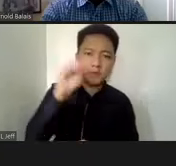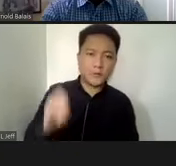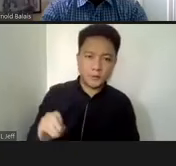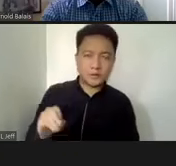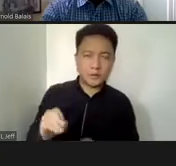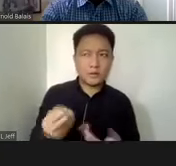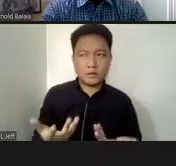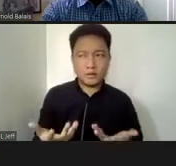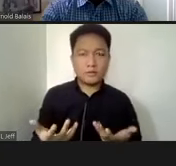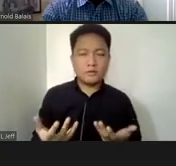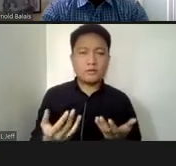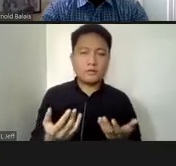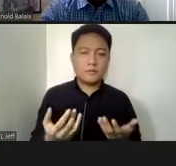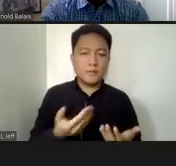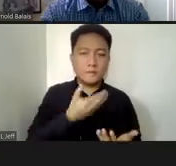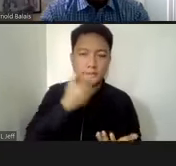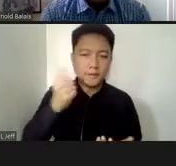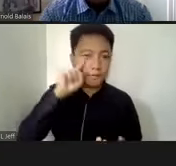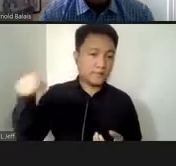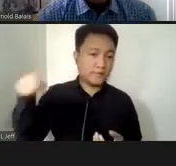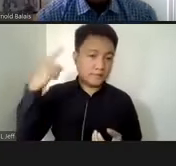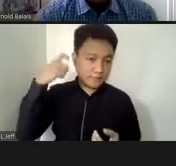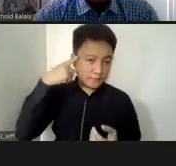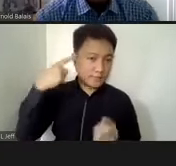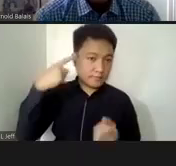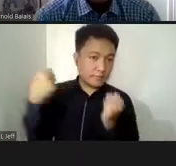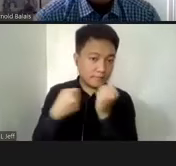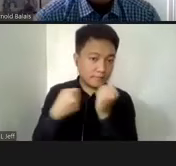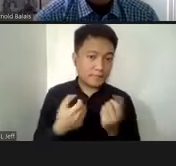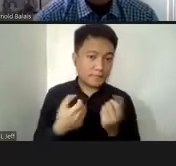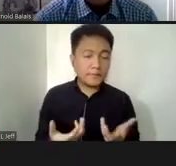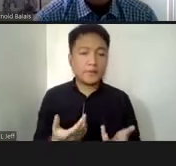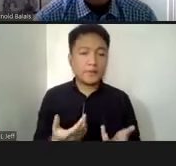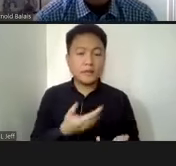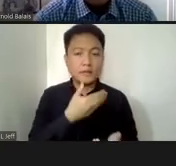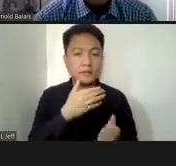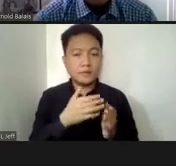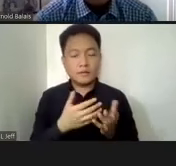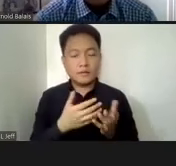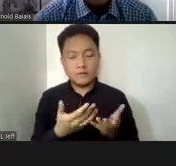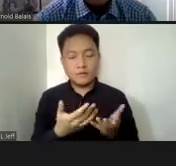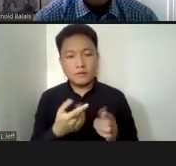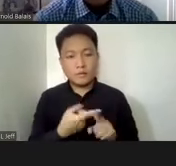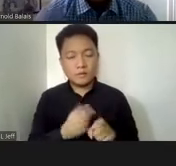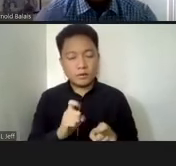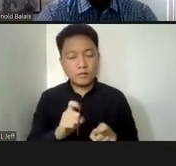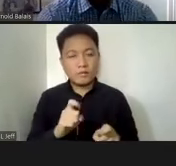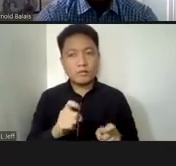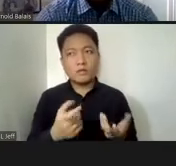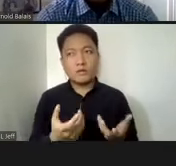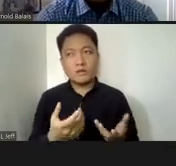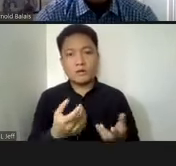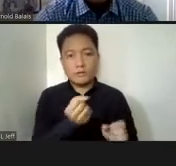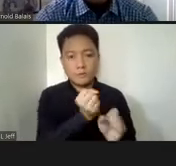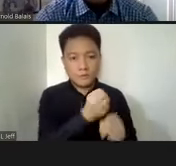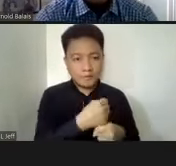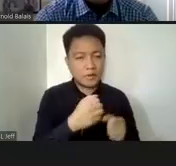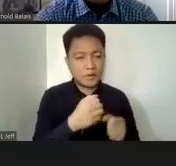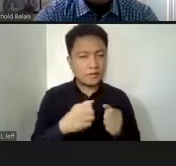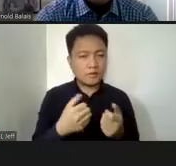local producers. Mm-mm. So if we can have those, then we help more of our